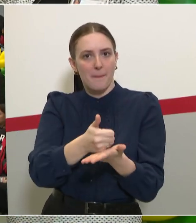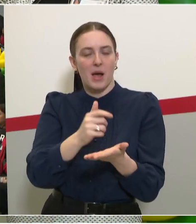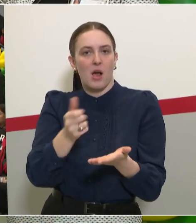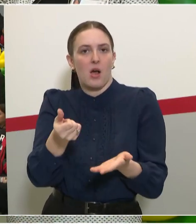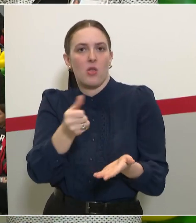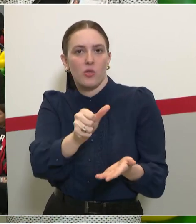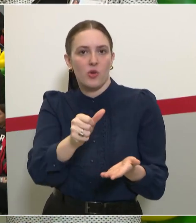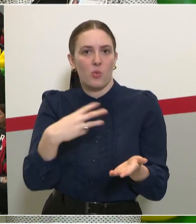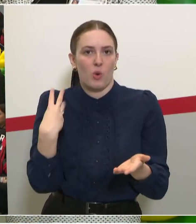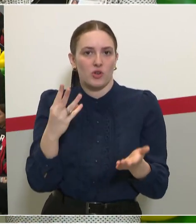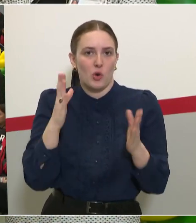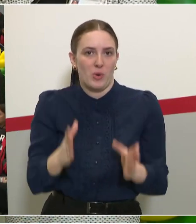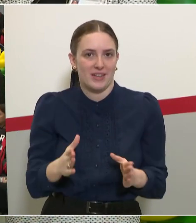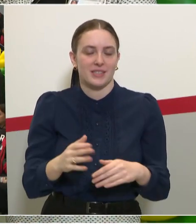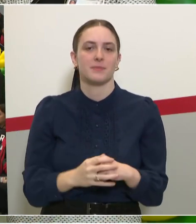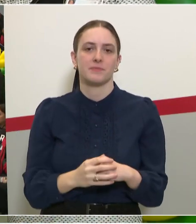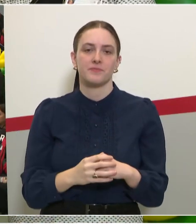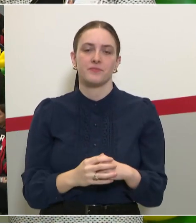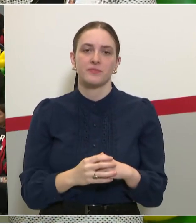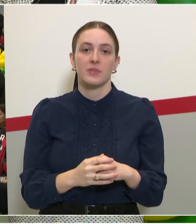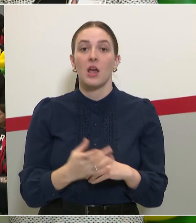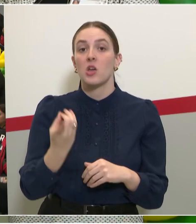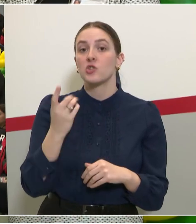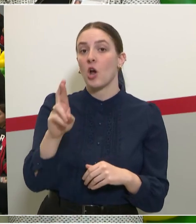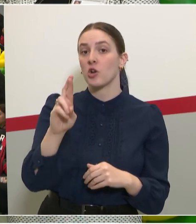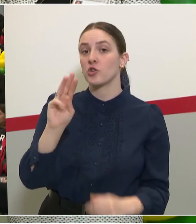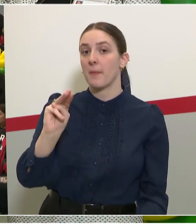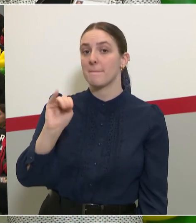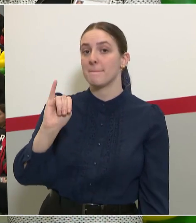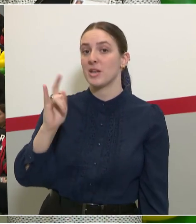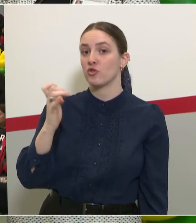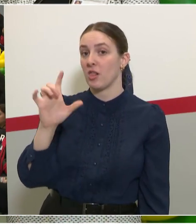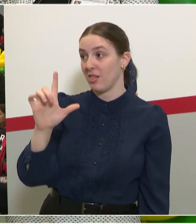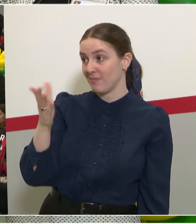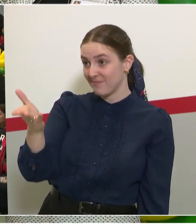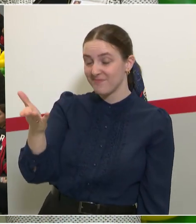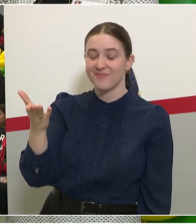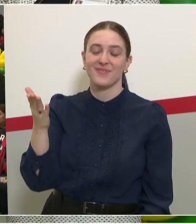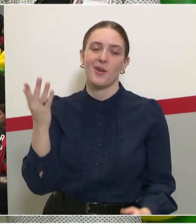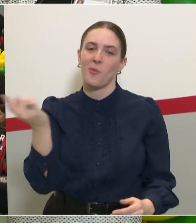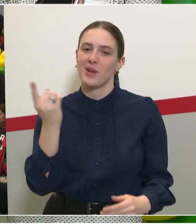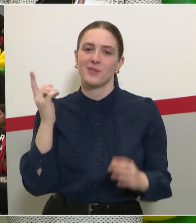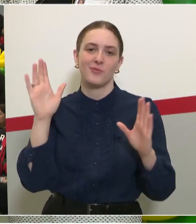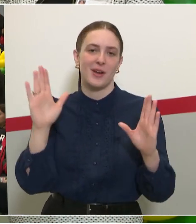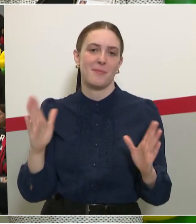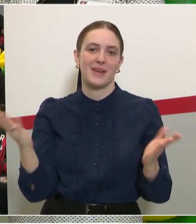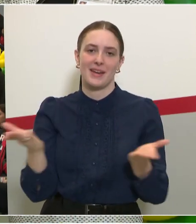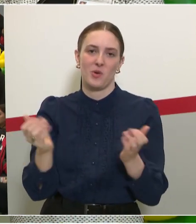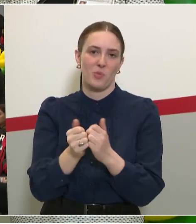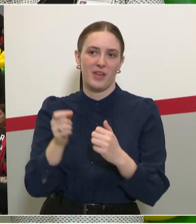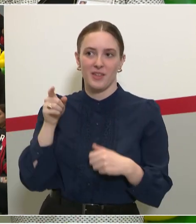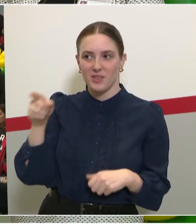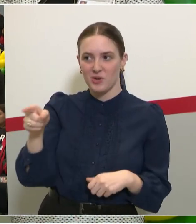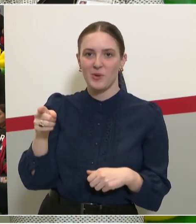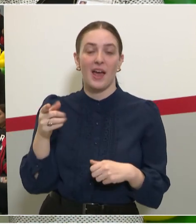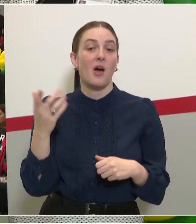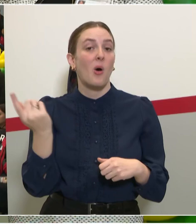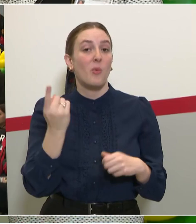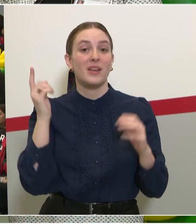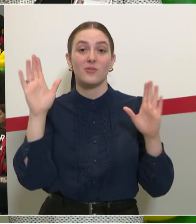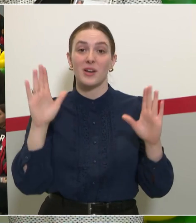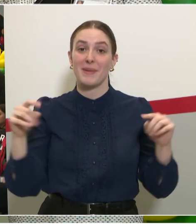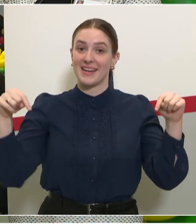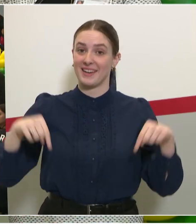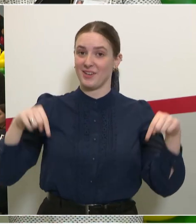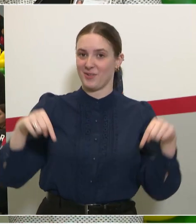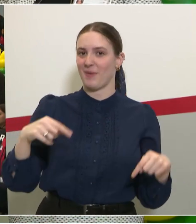Washingtonians. Dr. Mitchell, it's always great to be in your presence and always great to be at Howard University.